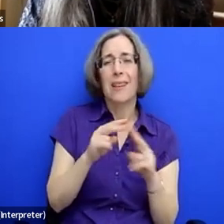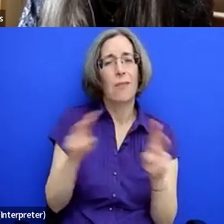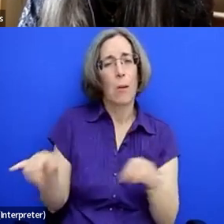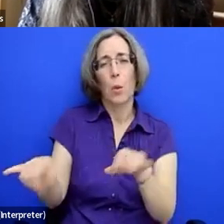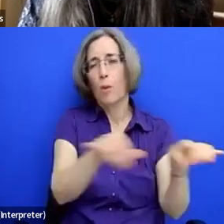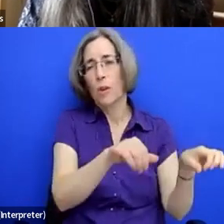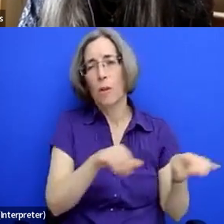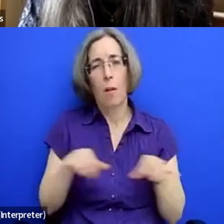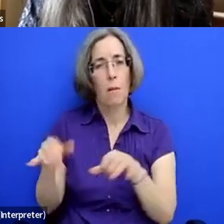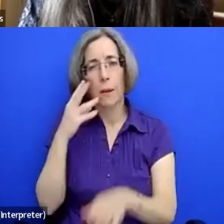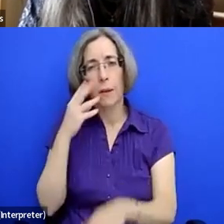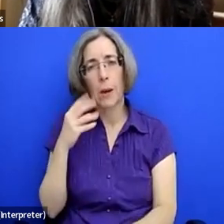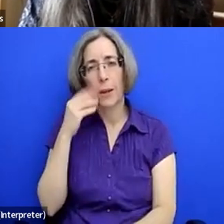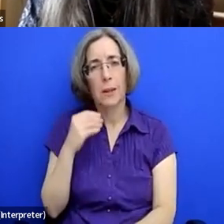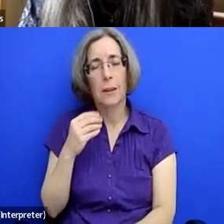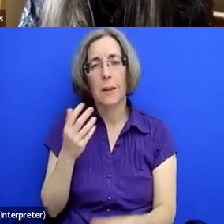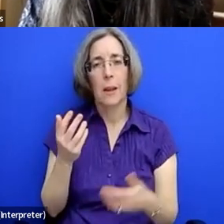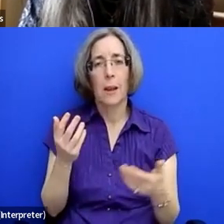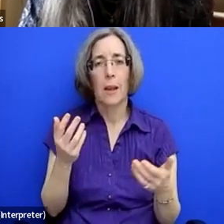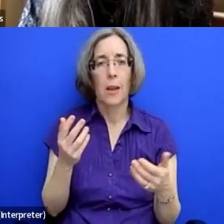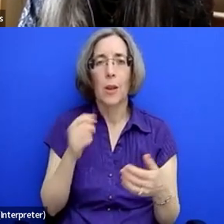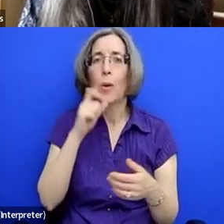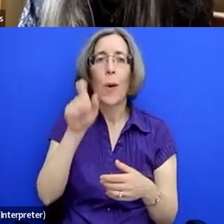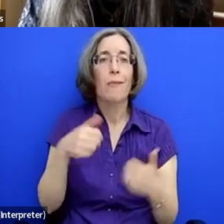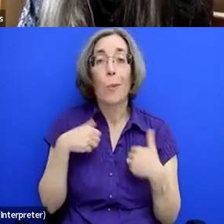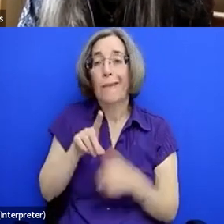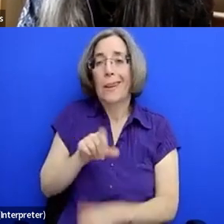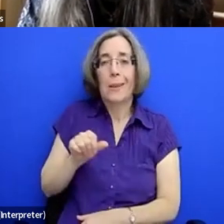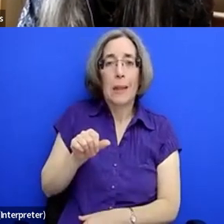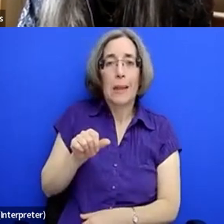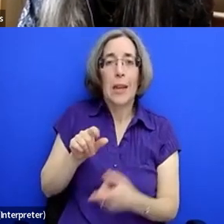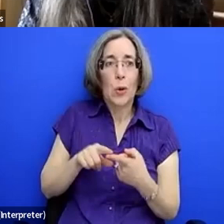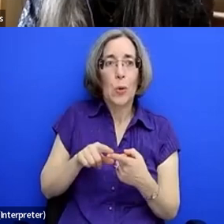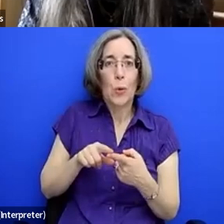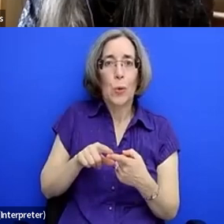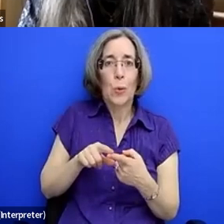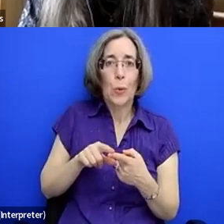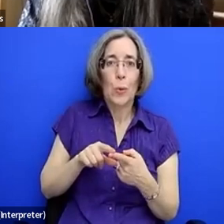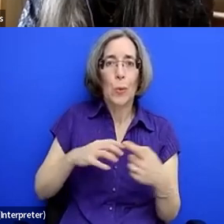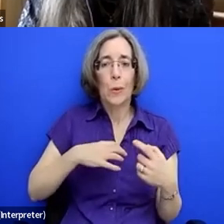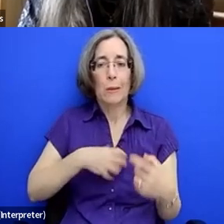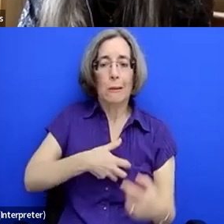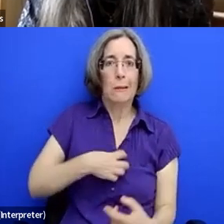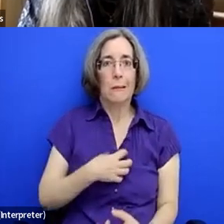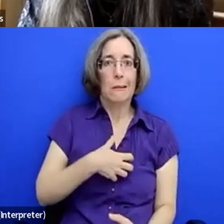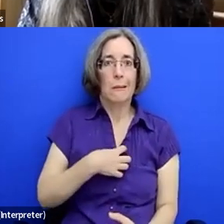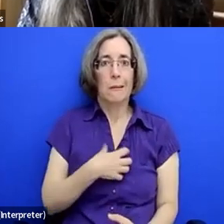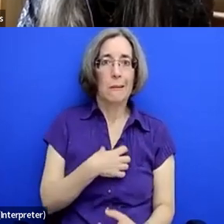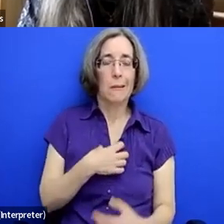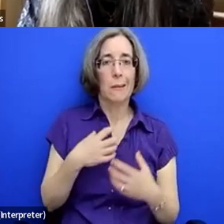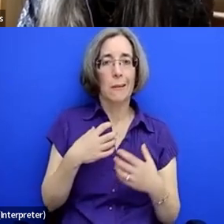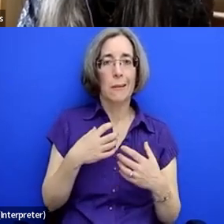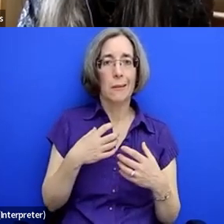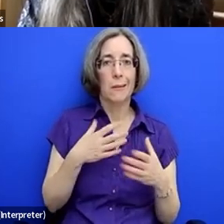Mm-hmm. You don't have to be a person with disability to have to shed different identities or aspects of who you are in